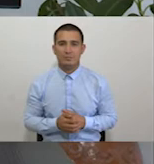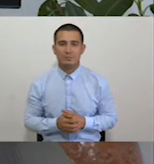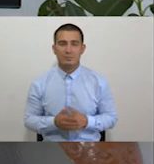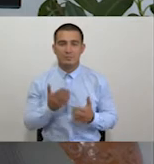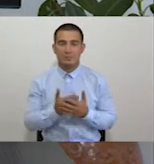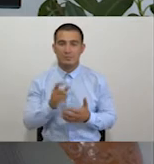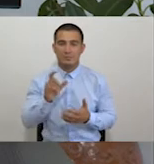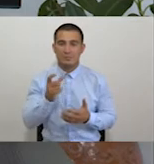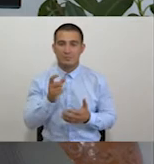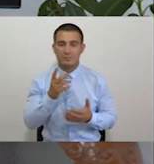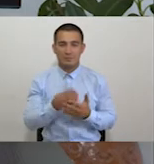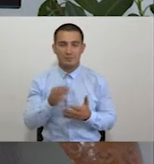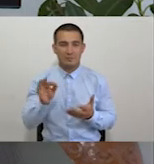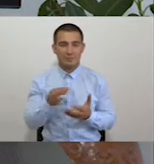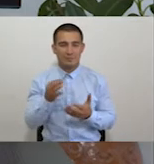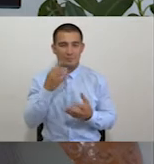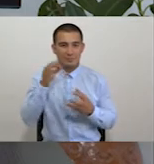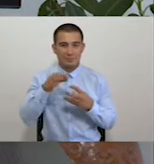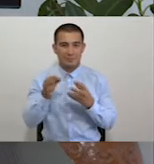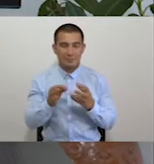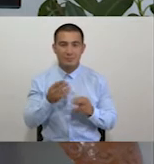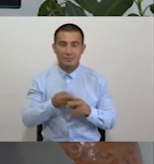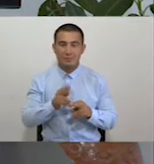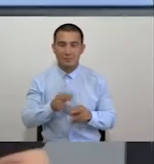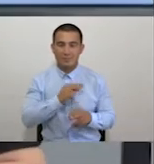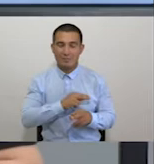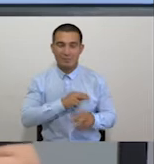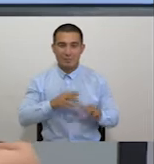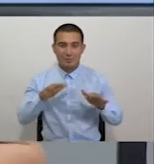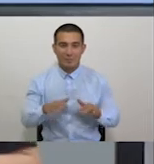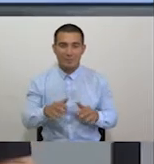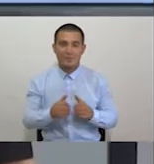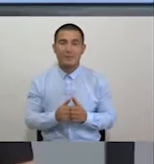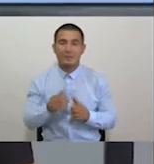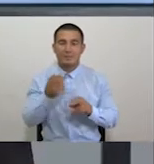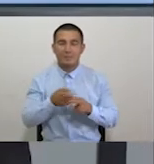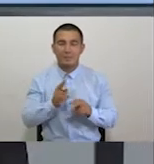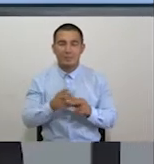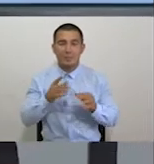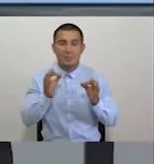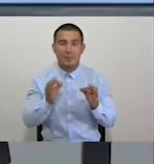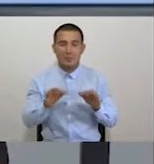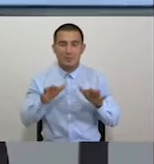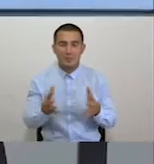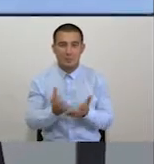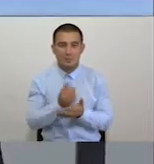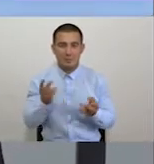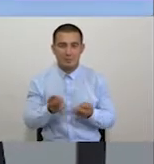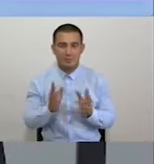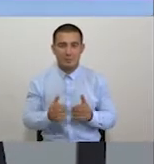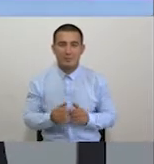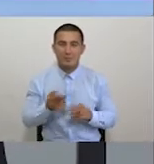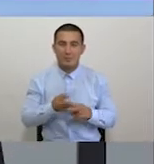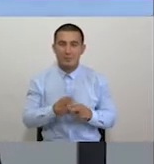Demak, igna qadagich tayyorlashdan oldin ish o'rnimizni to'g'ri tashkil qilib olamiz.